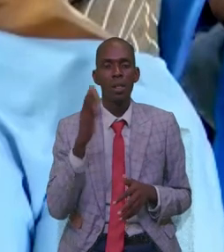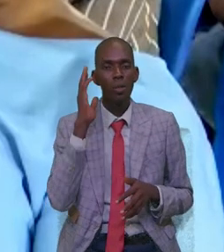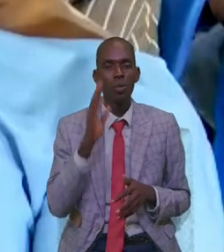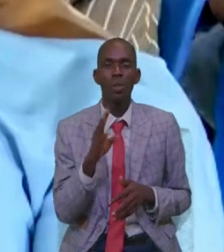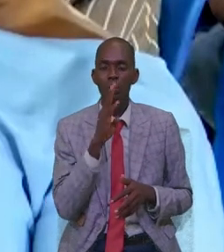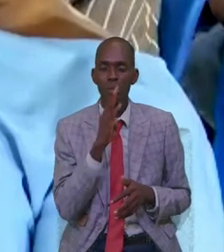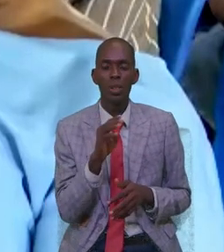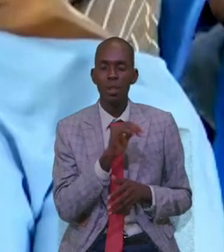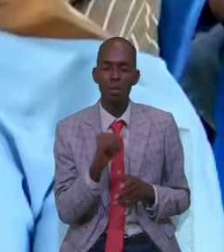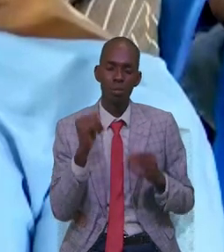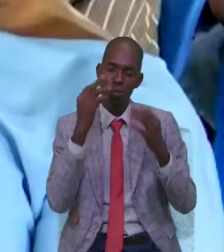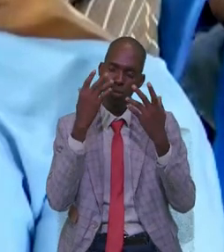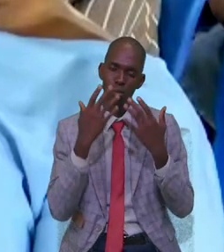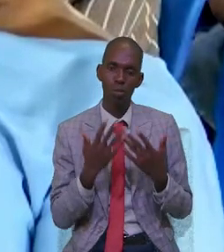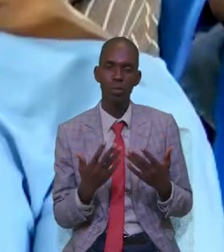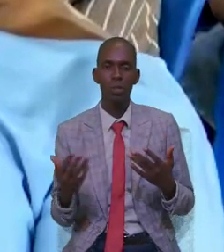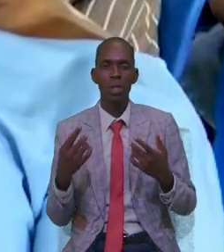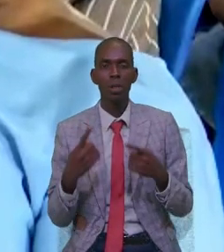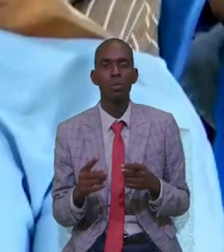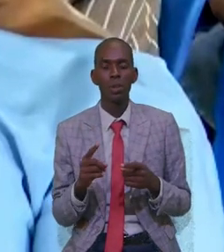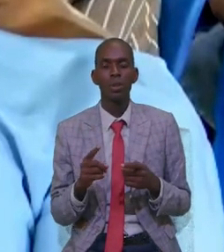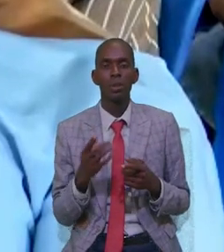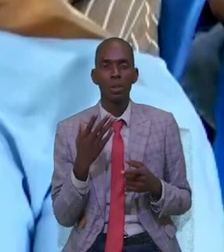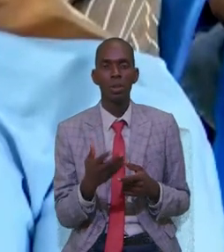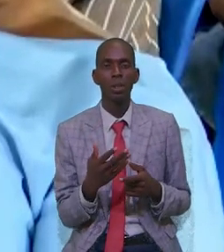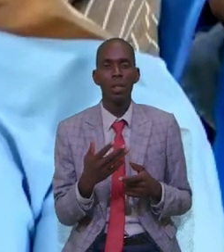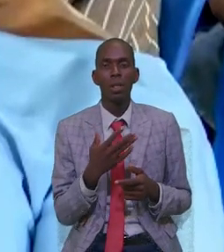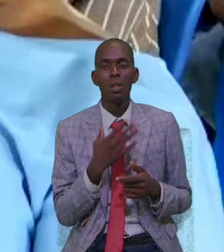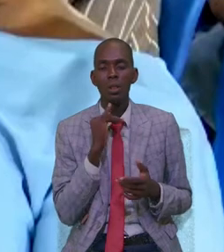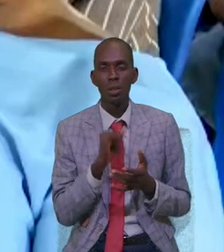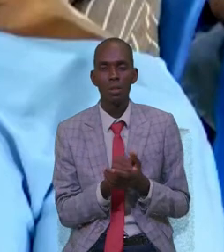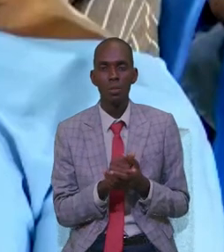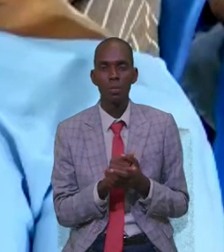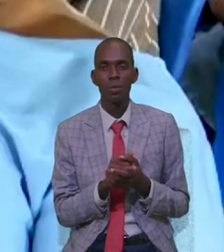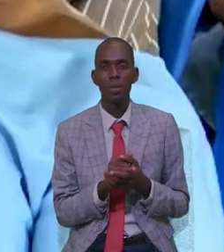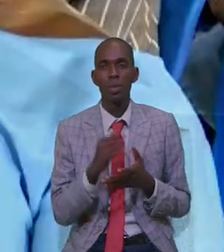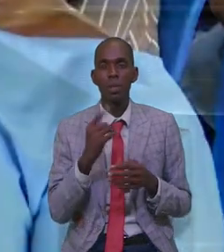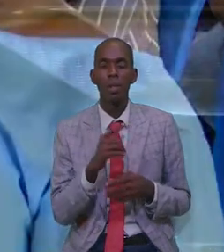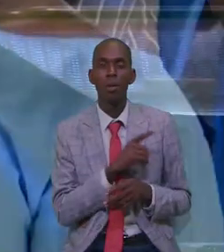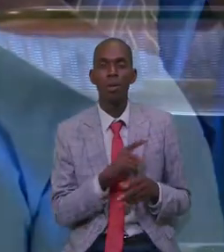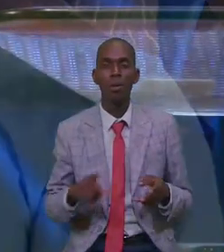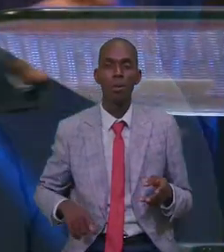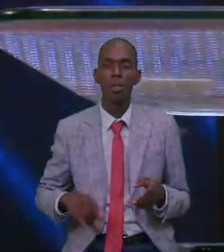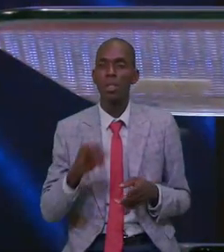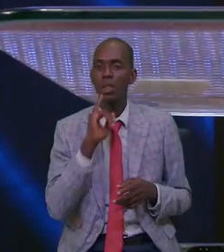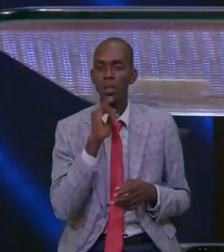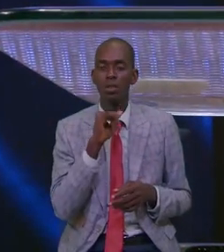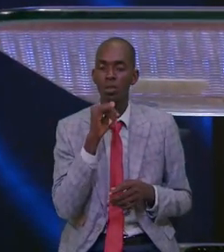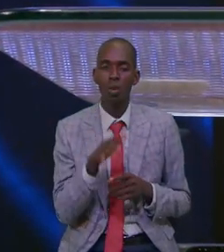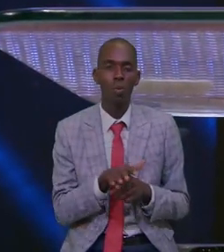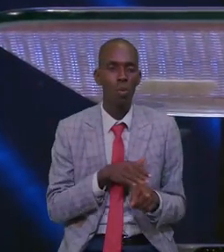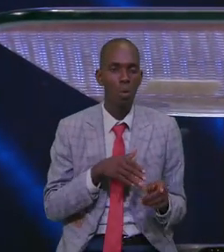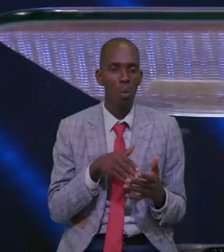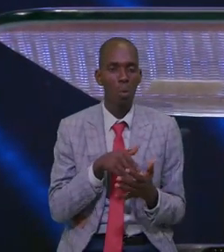Why has God not done that? Even though we know the day is approaching, the Lord is not slack concerning